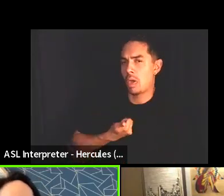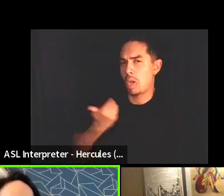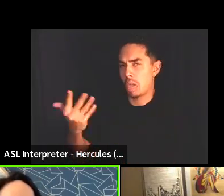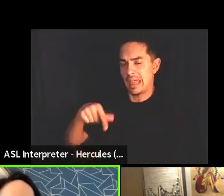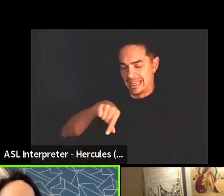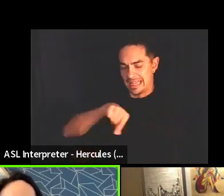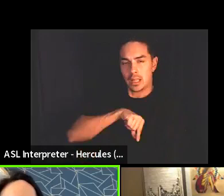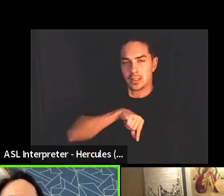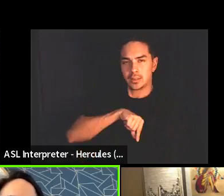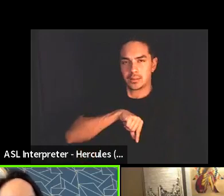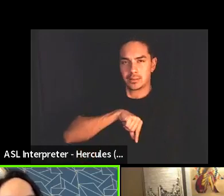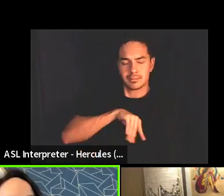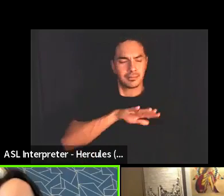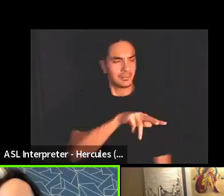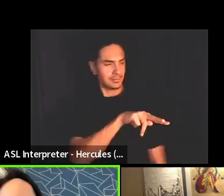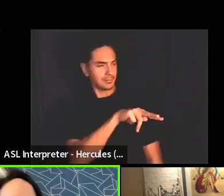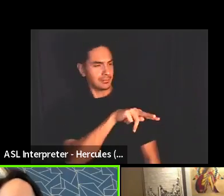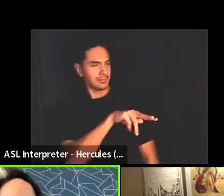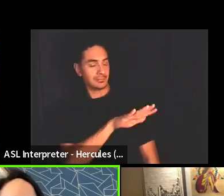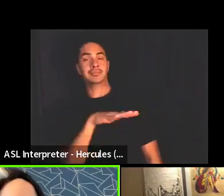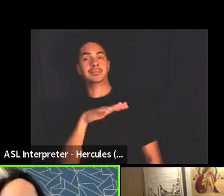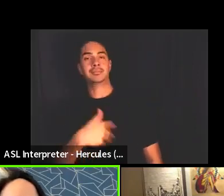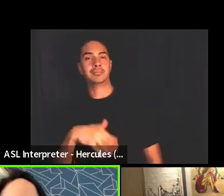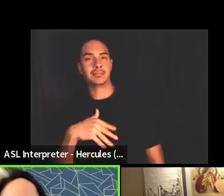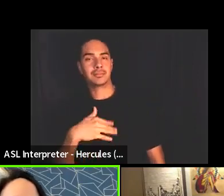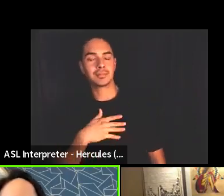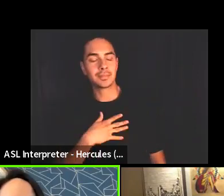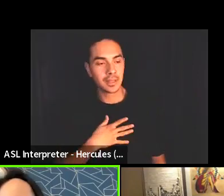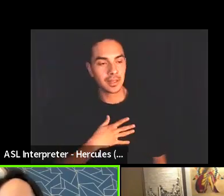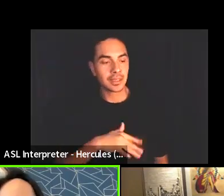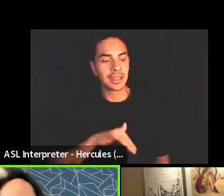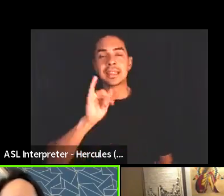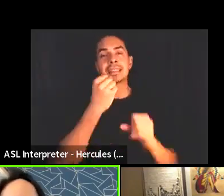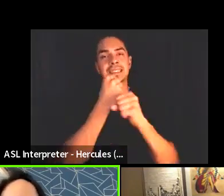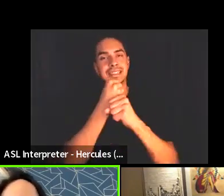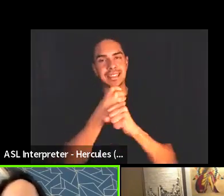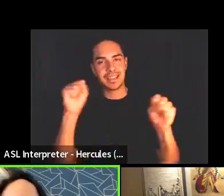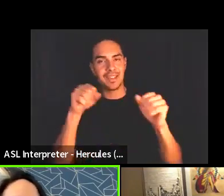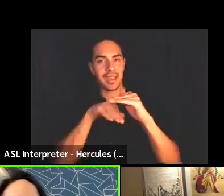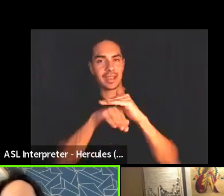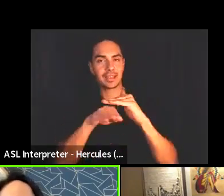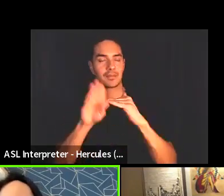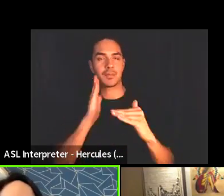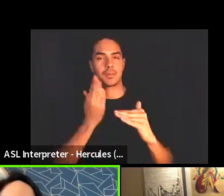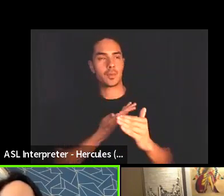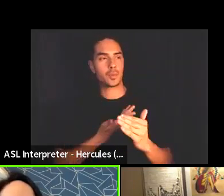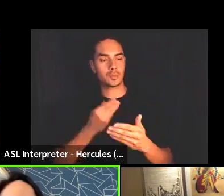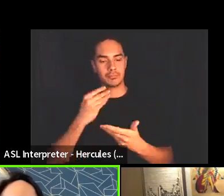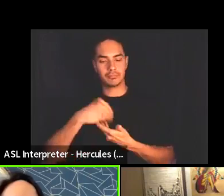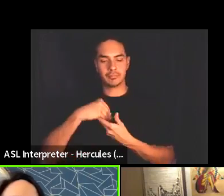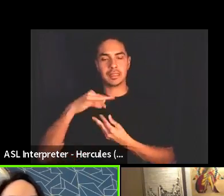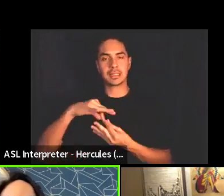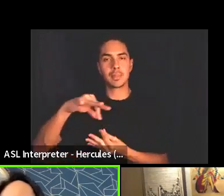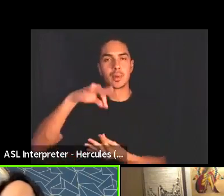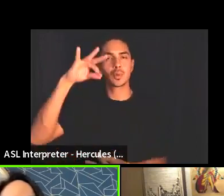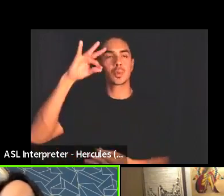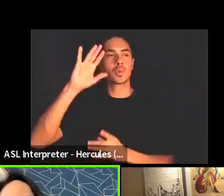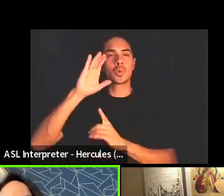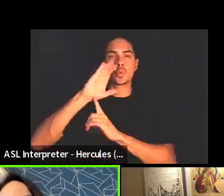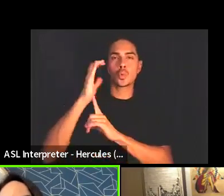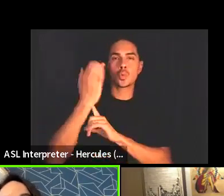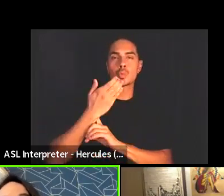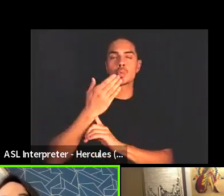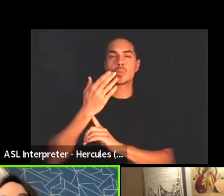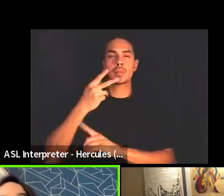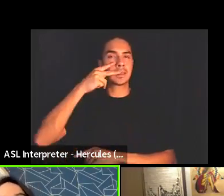why we don't have safe access oftentimes to our spirituality and to our practices and to our cultural knowledge and language